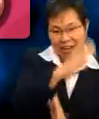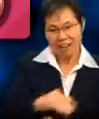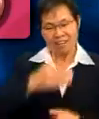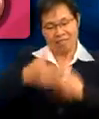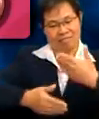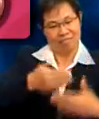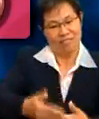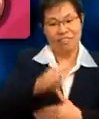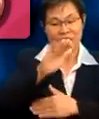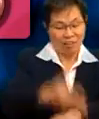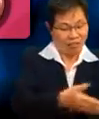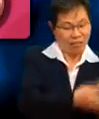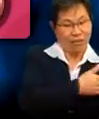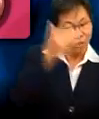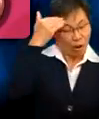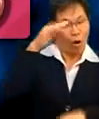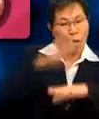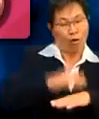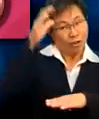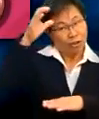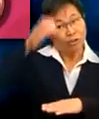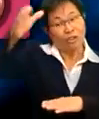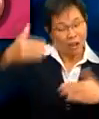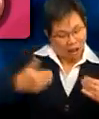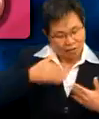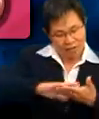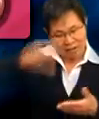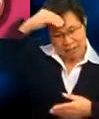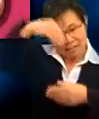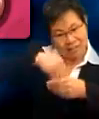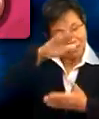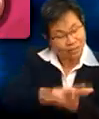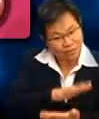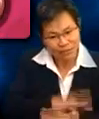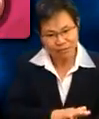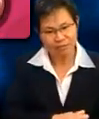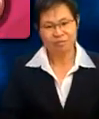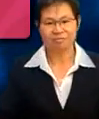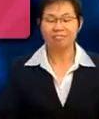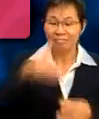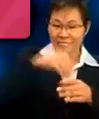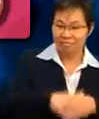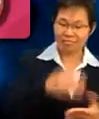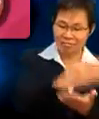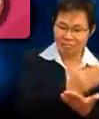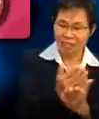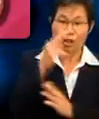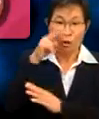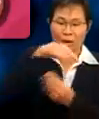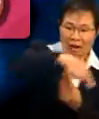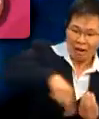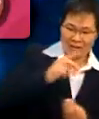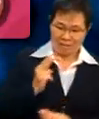and enhancing your knowledge on the concepts you have learned in school. In segment